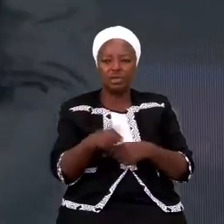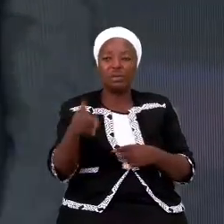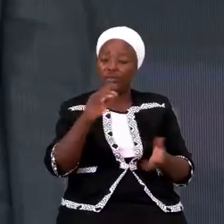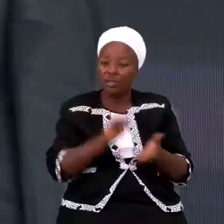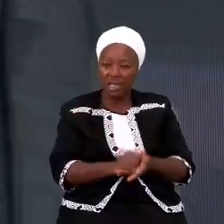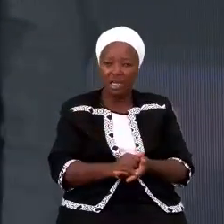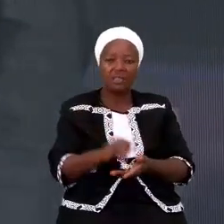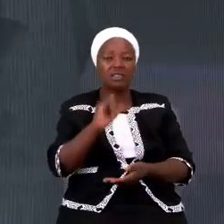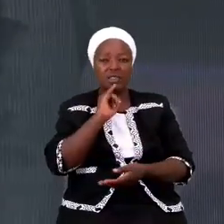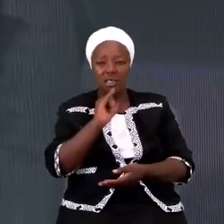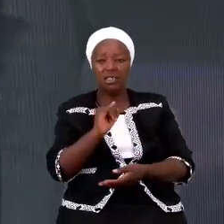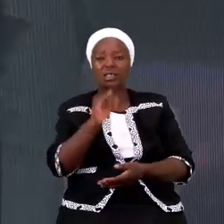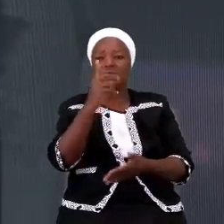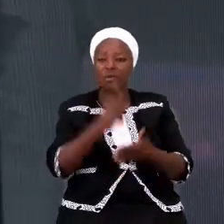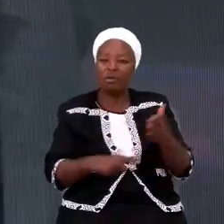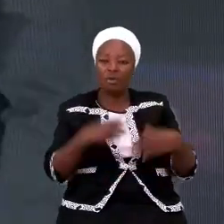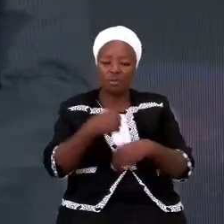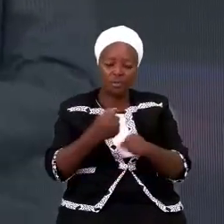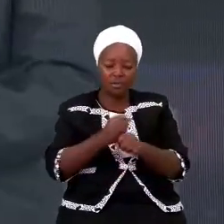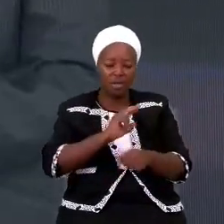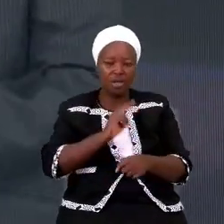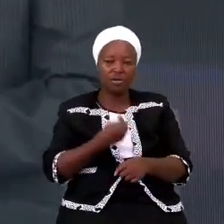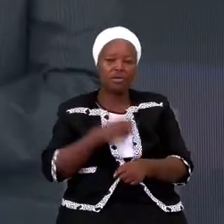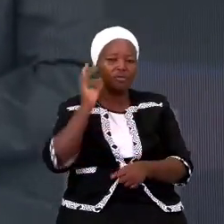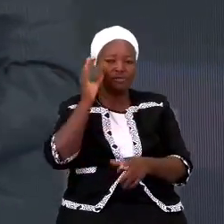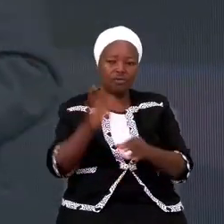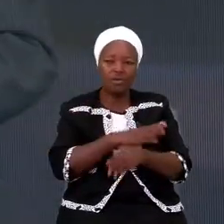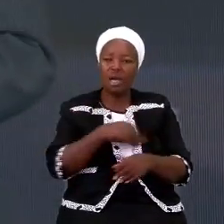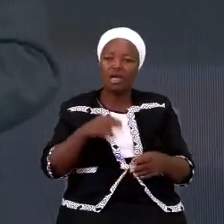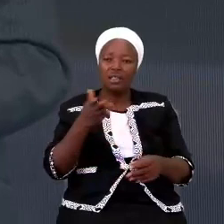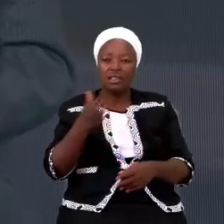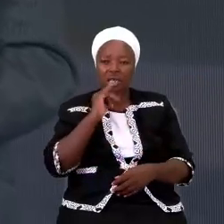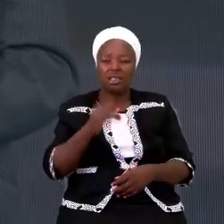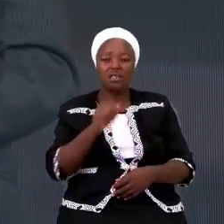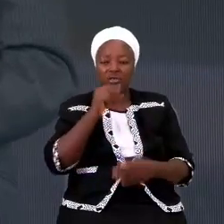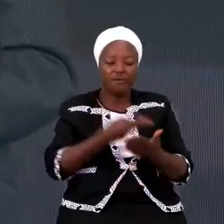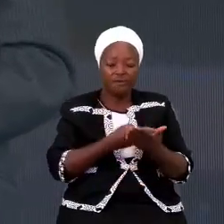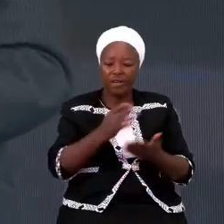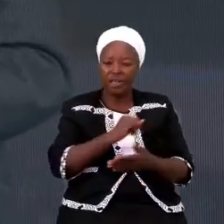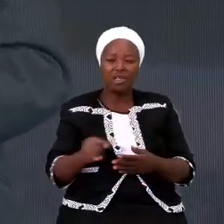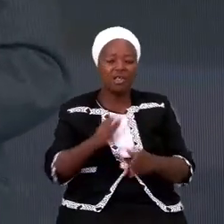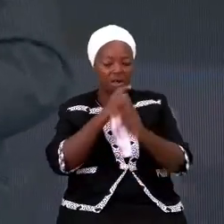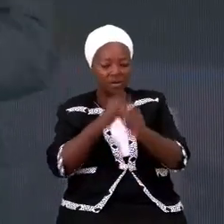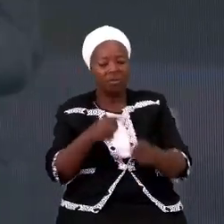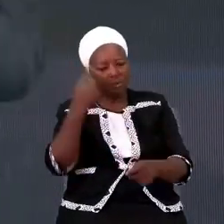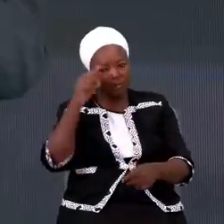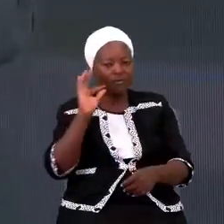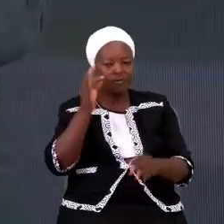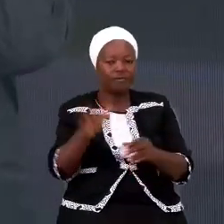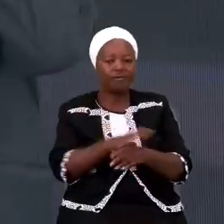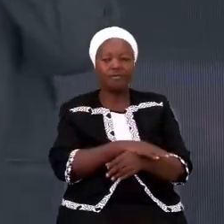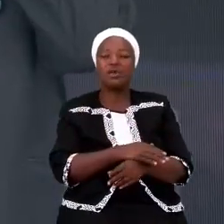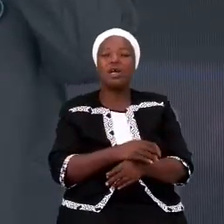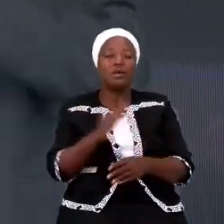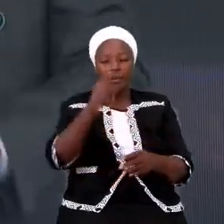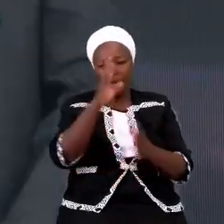rewards for fruitful believers and fruitful servants. First Peter chapter 1, reading from verse 3. Blessed